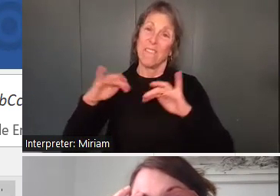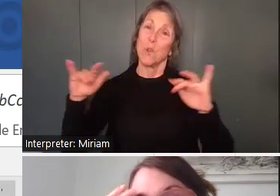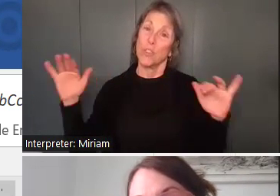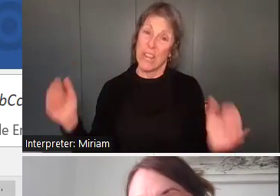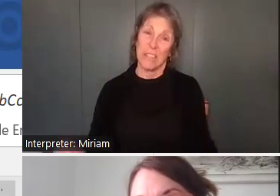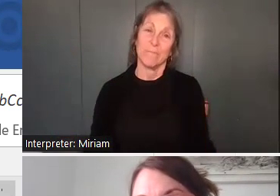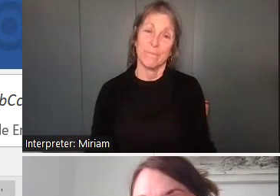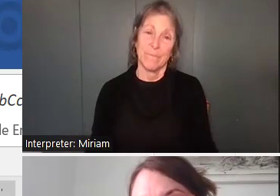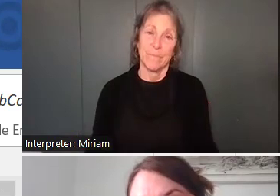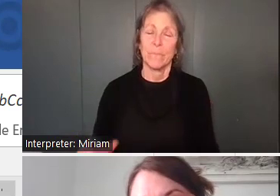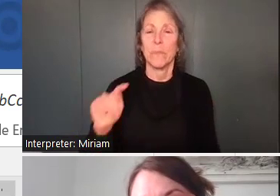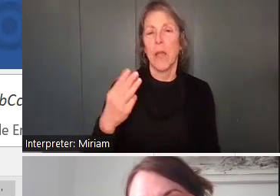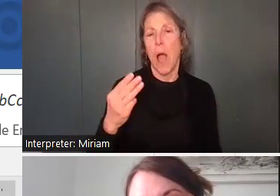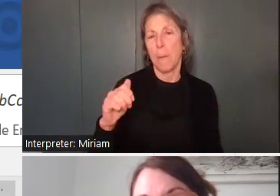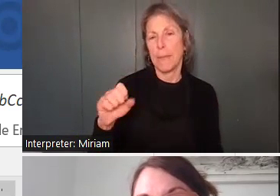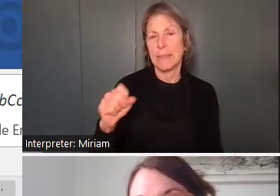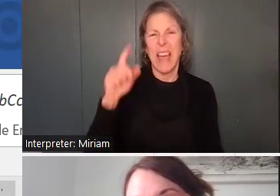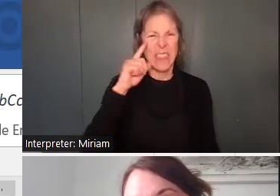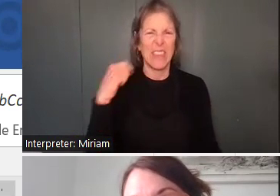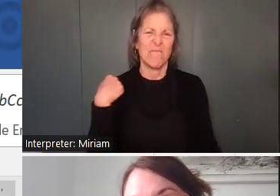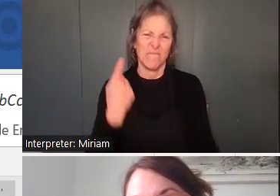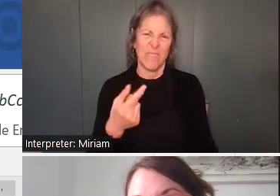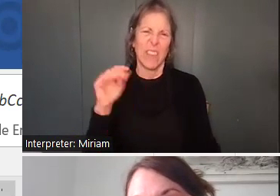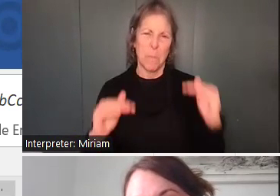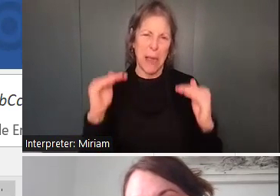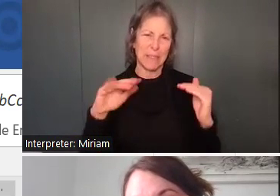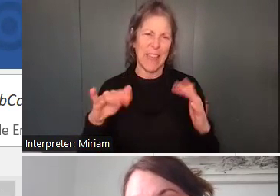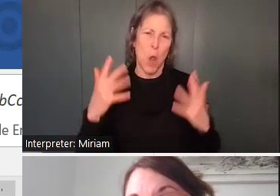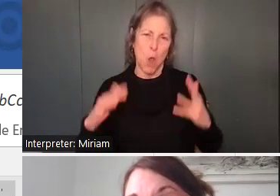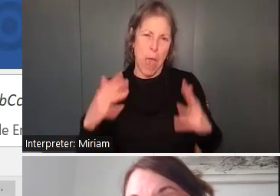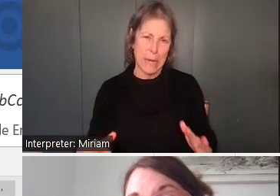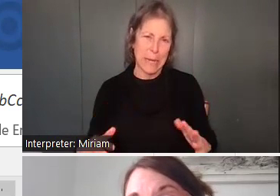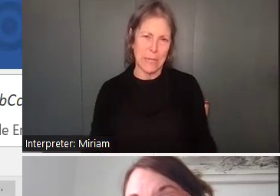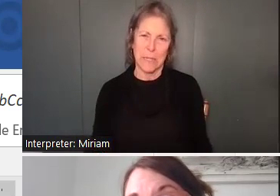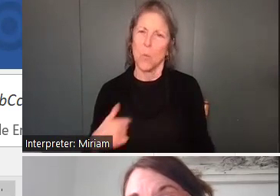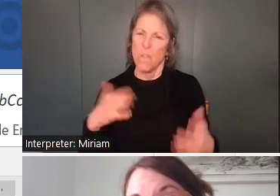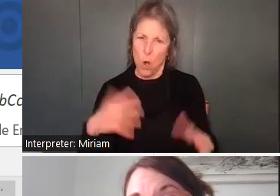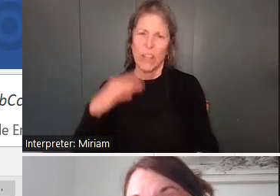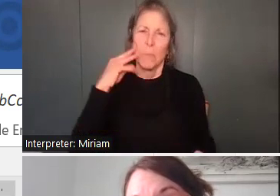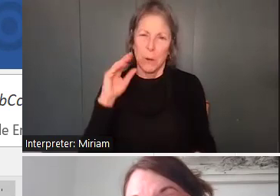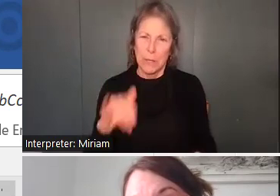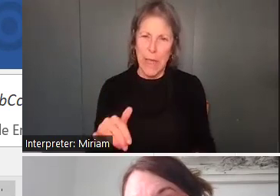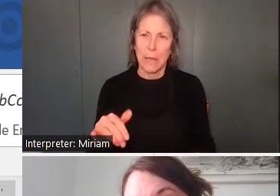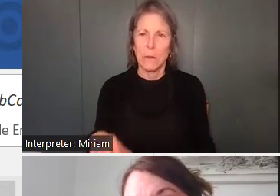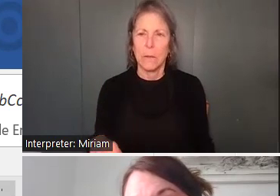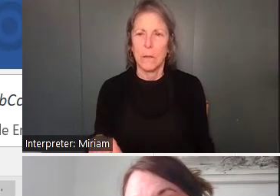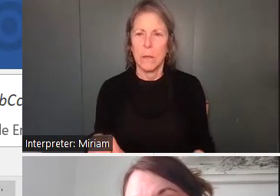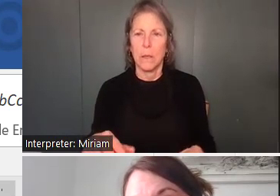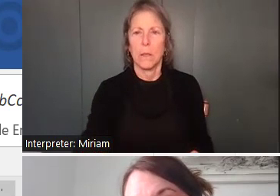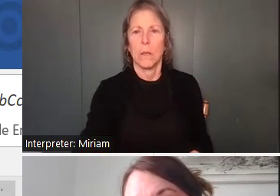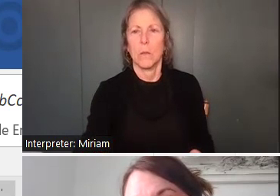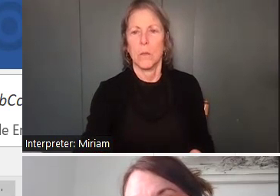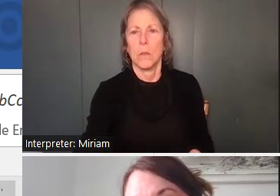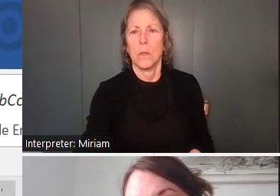Yeah. And I, you know, I think we've had to battle some of that already. So it's. And I do think that getting a head